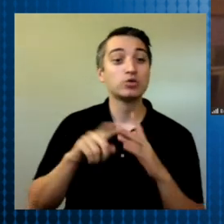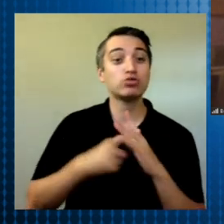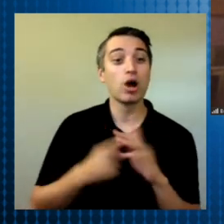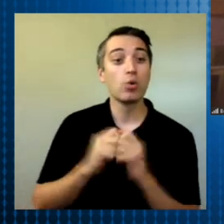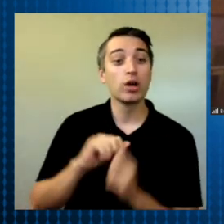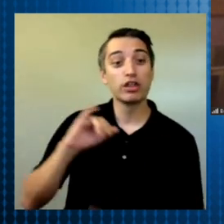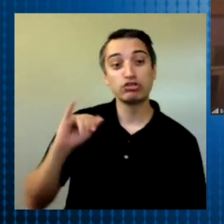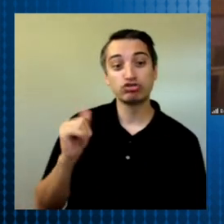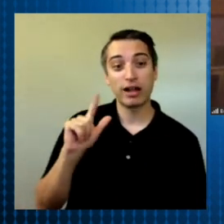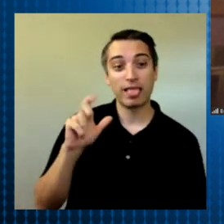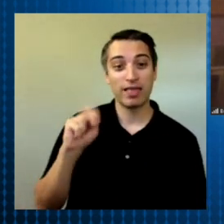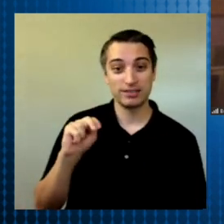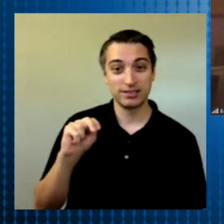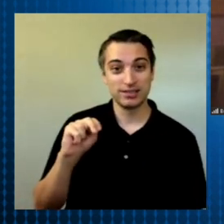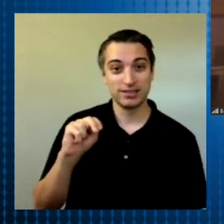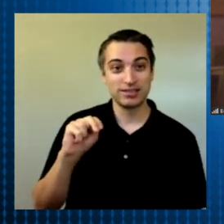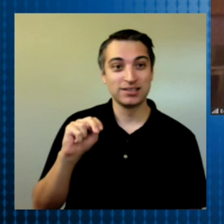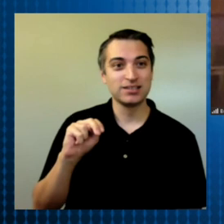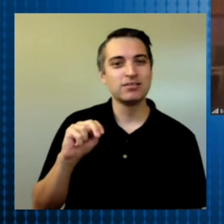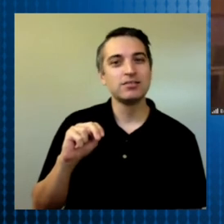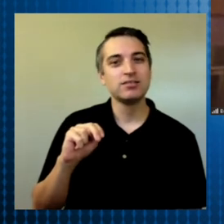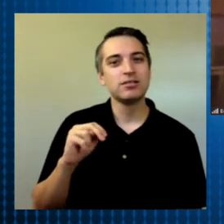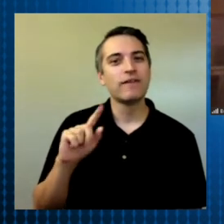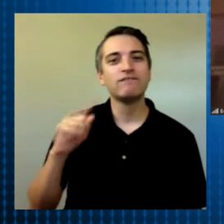us. What's the first question you want to ask?